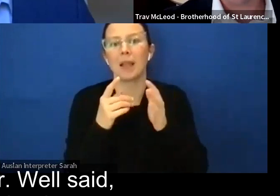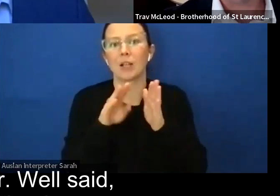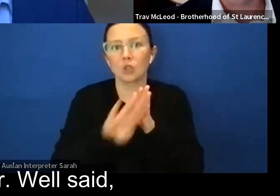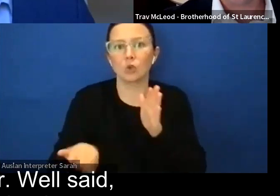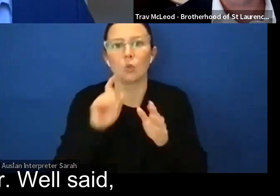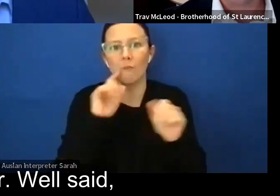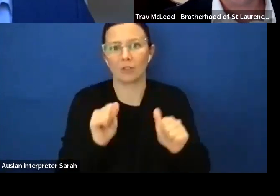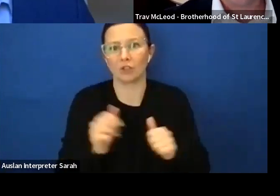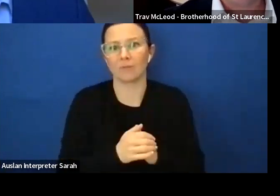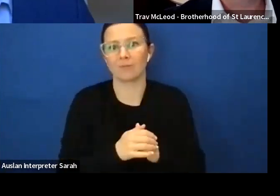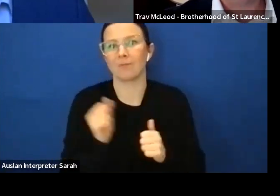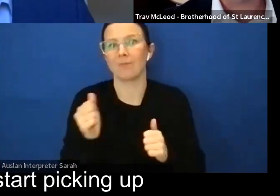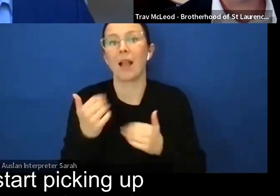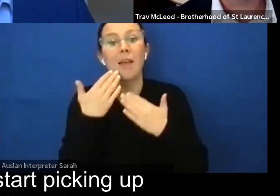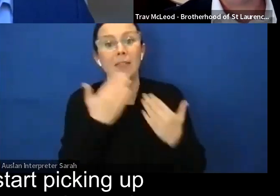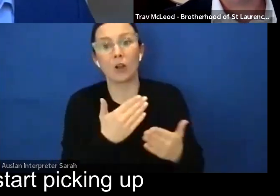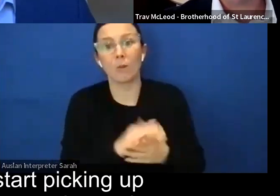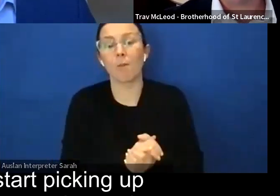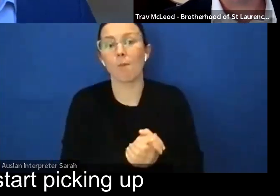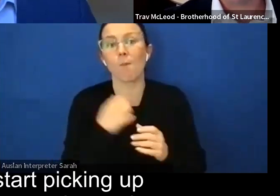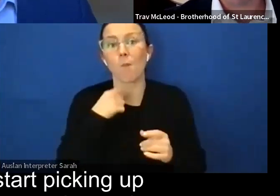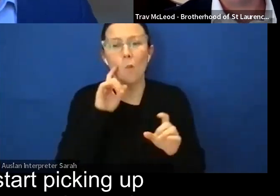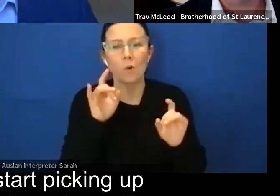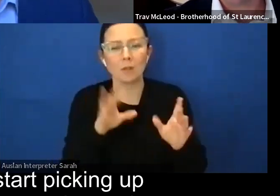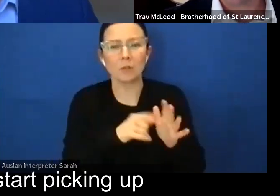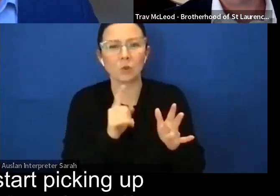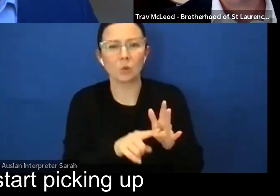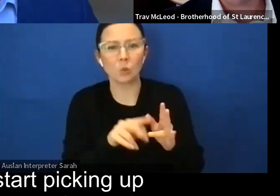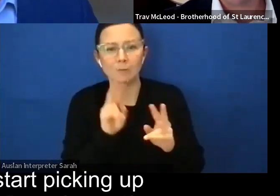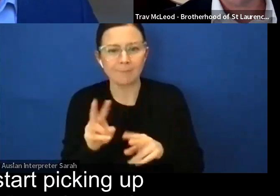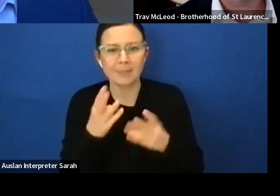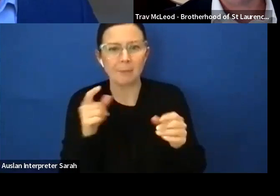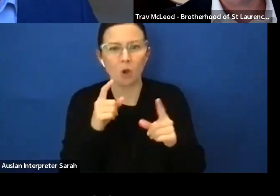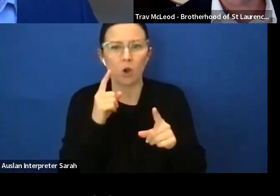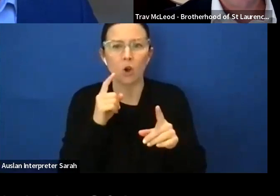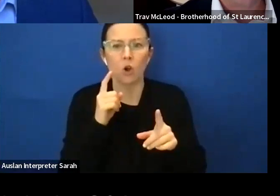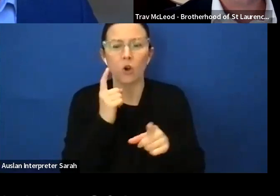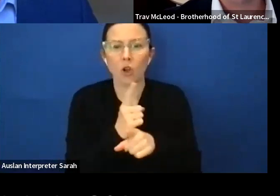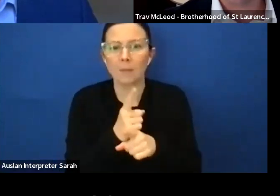said, Gretchen. Thank you. So I'm going to start picking up on some comments and questions